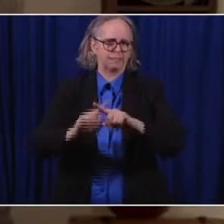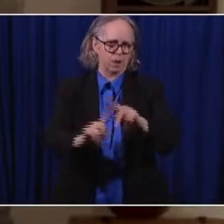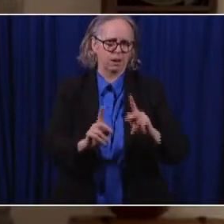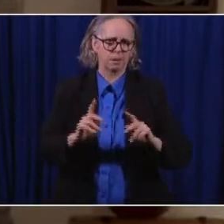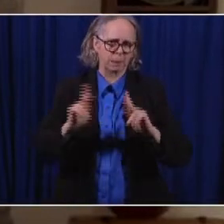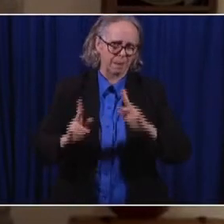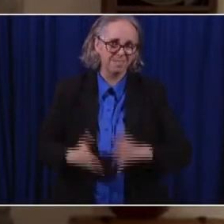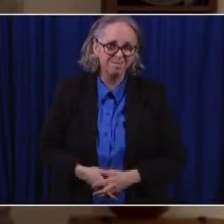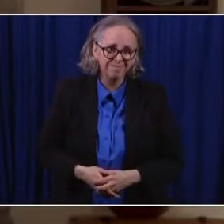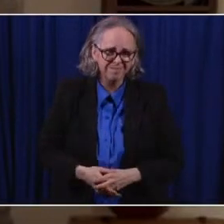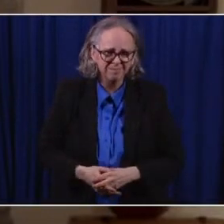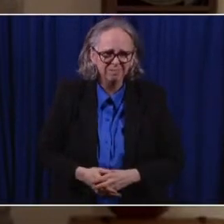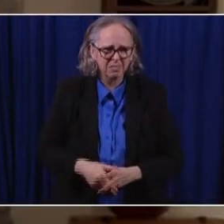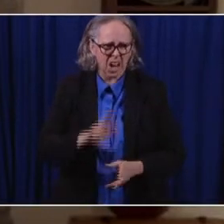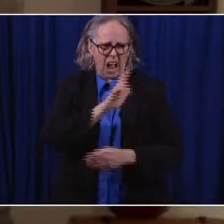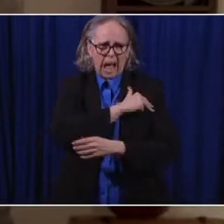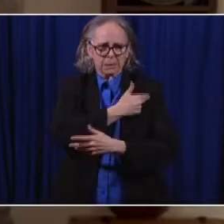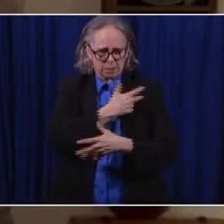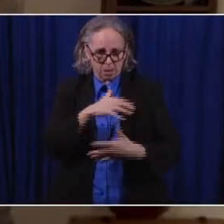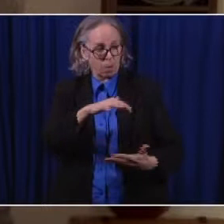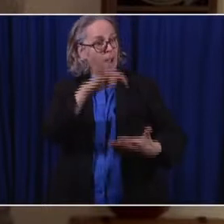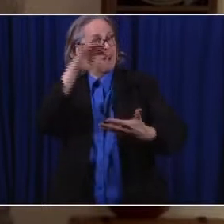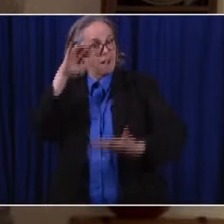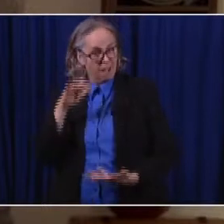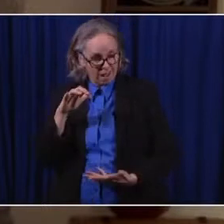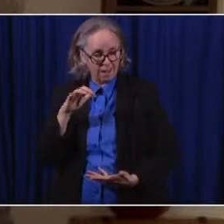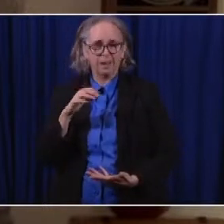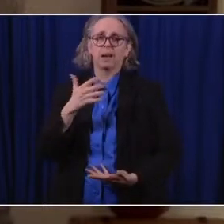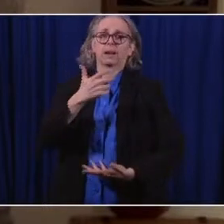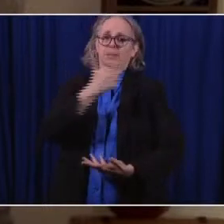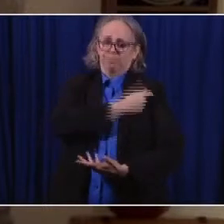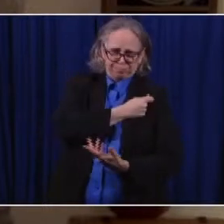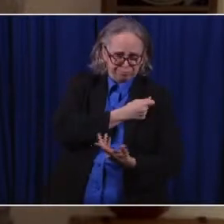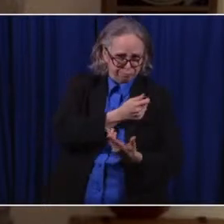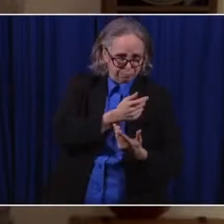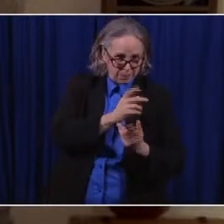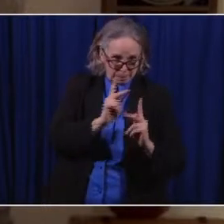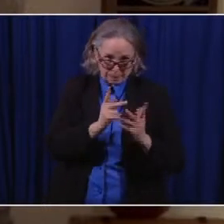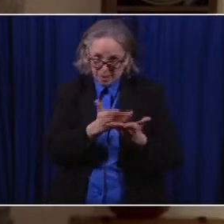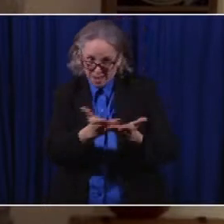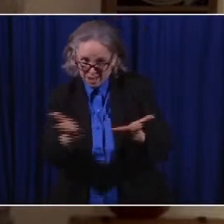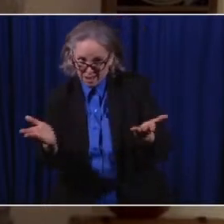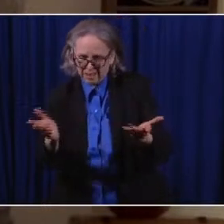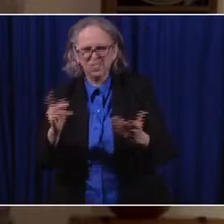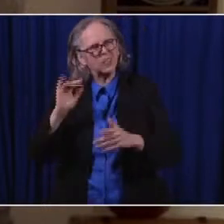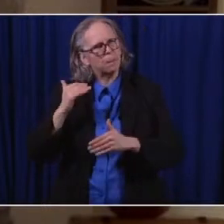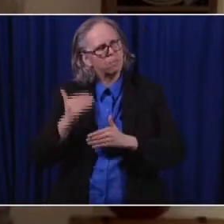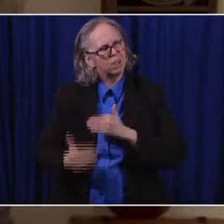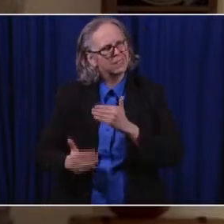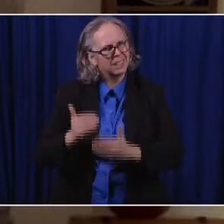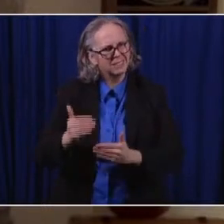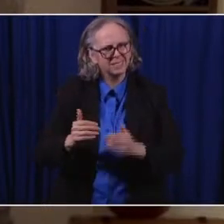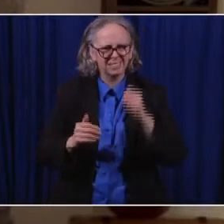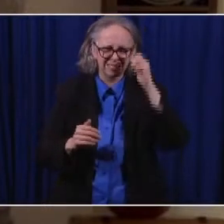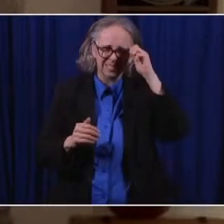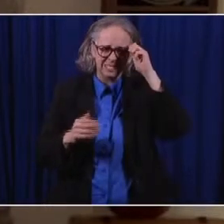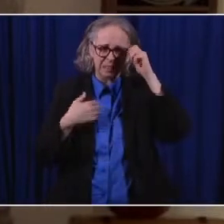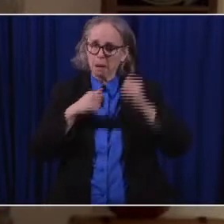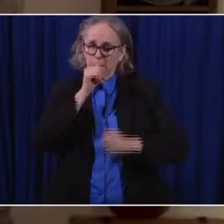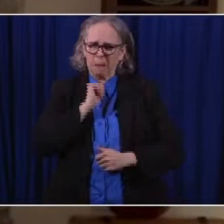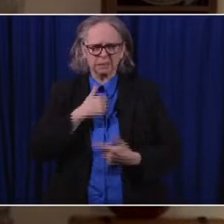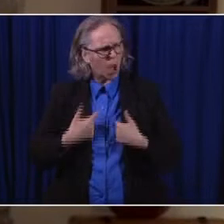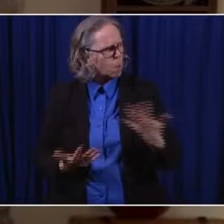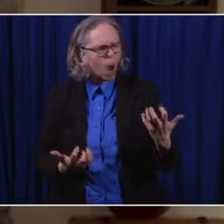and they will start vaccinating people. So it is a process, and I'm an impatient person. It's never going to be fast enough for me,